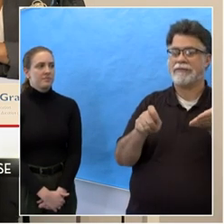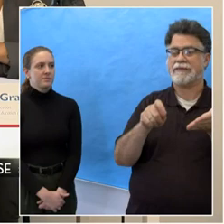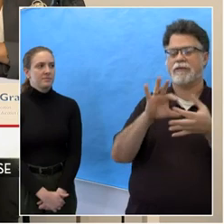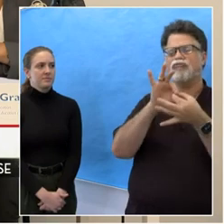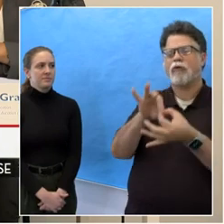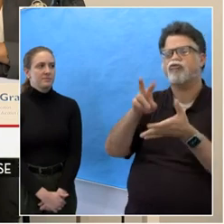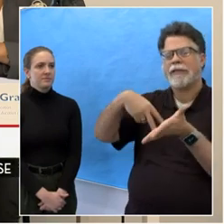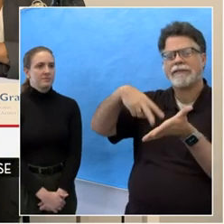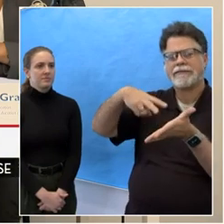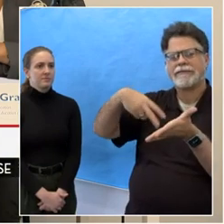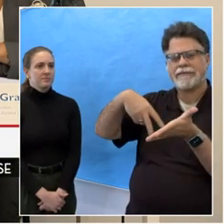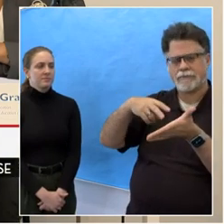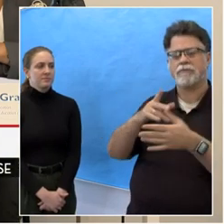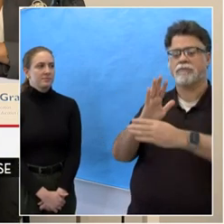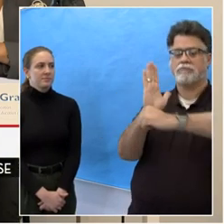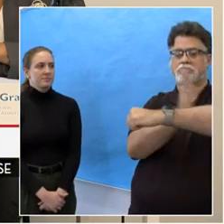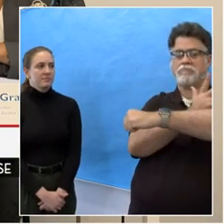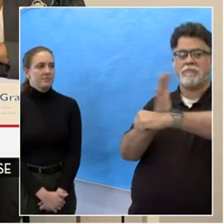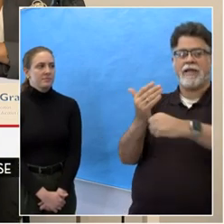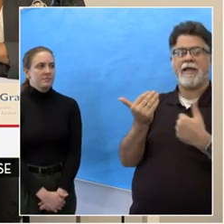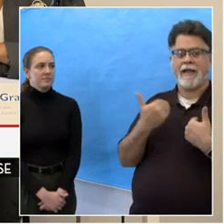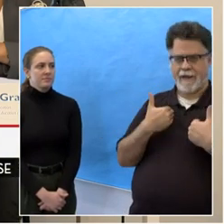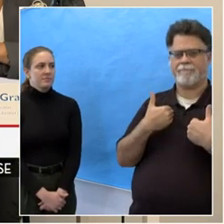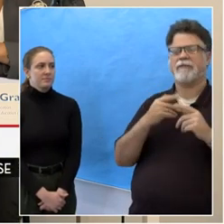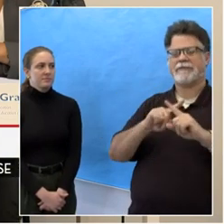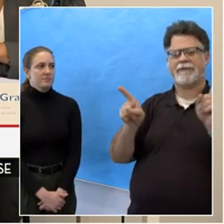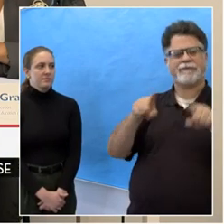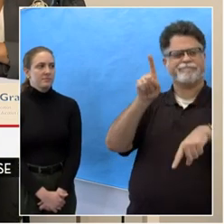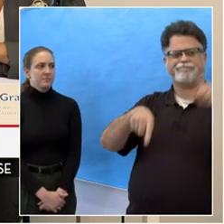teachers are committed to ensure that every student gets what they need.